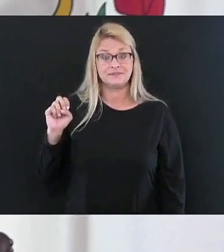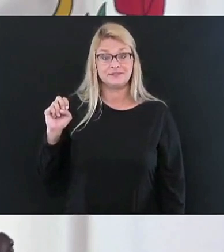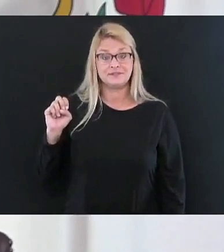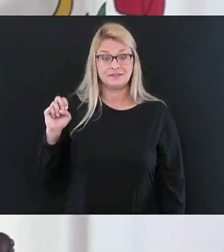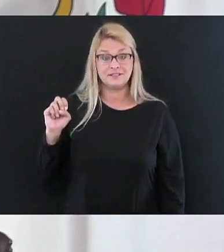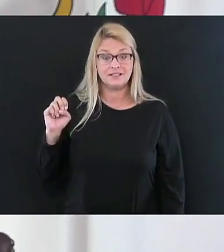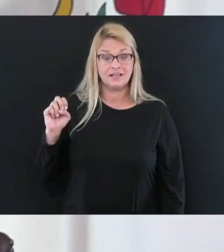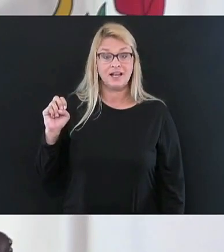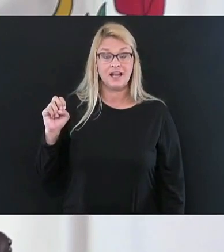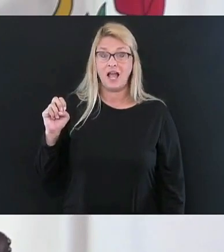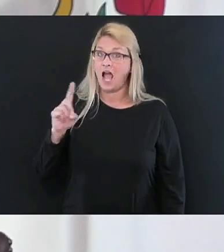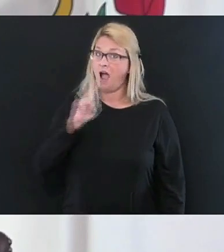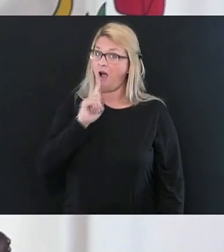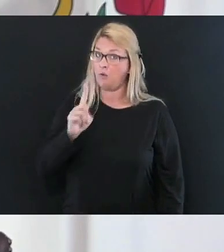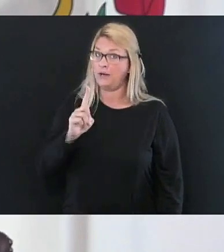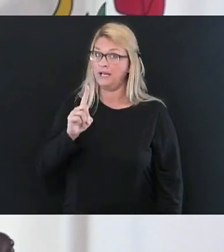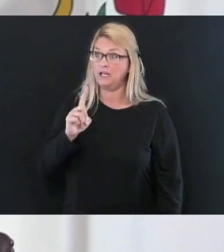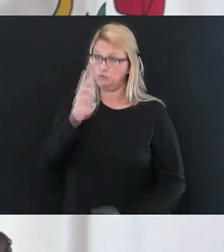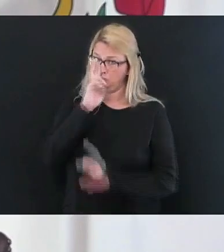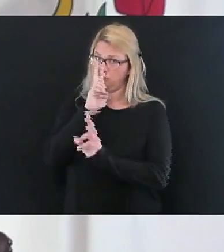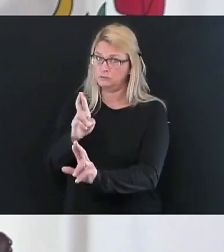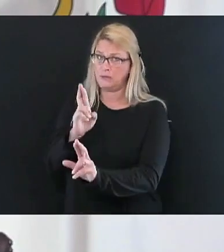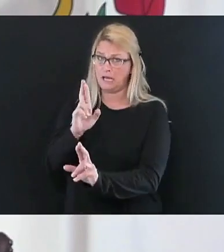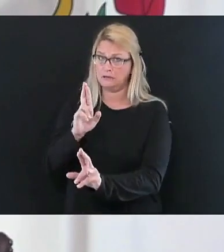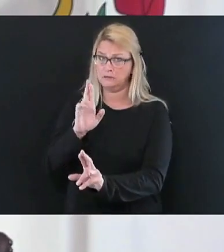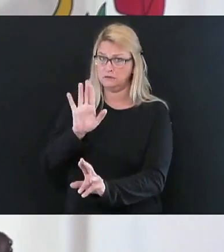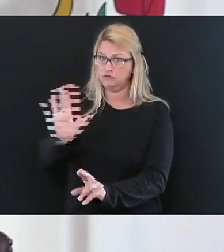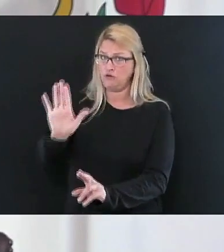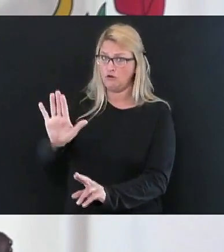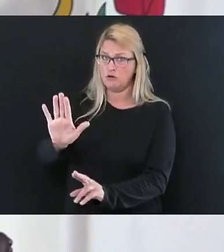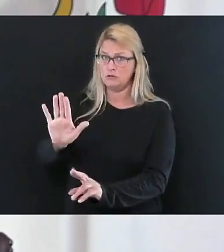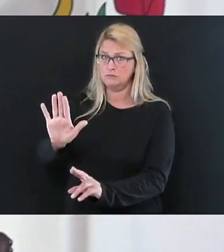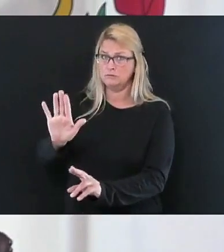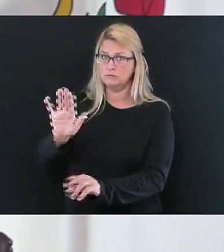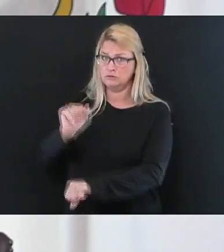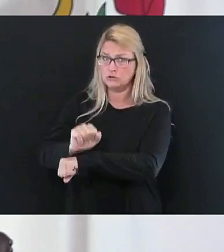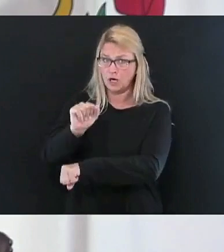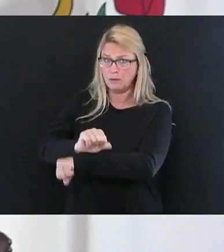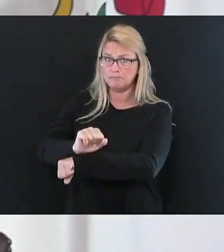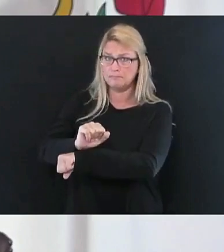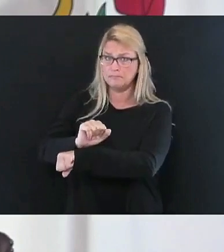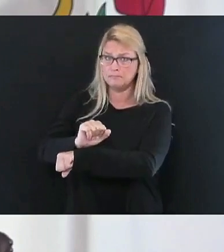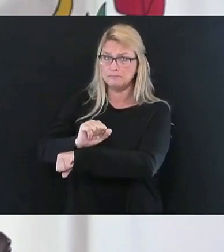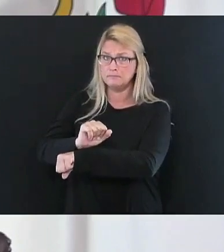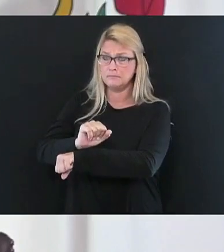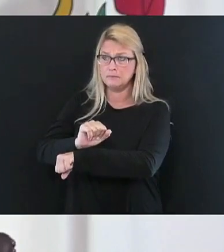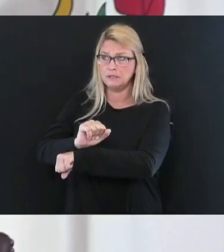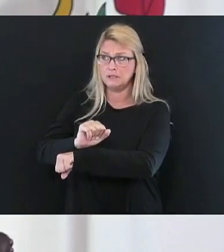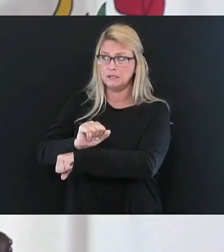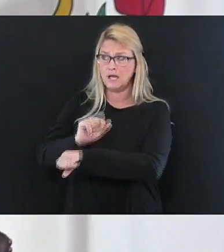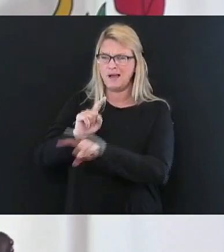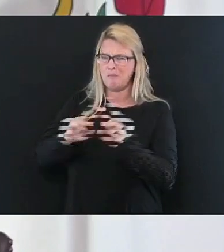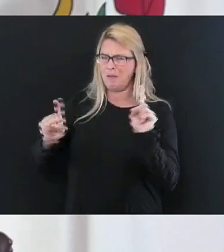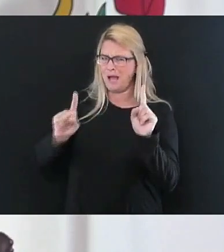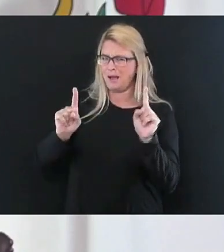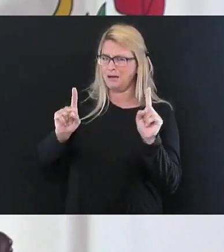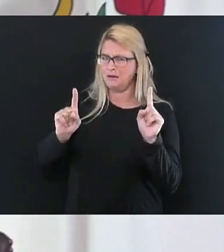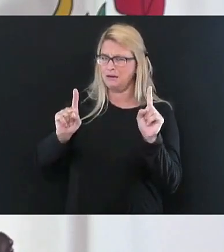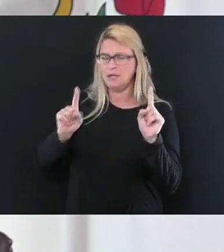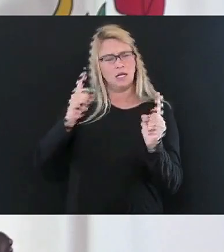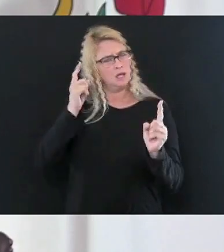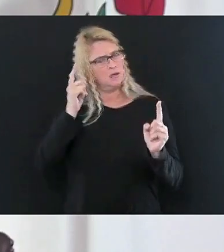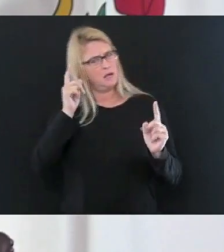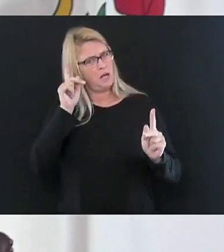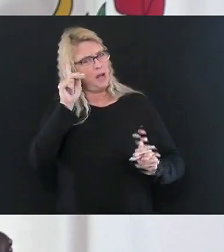think the world of you, and you know that. I think it's really, really getting out there to think that this map